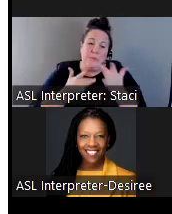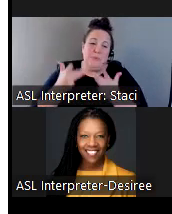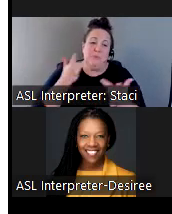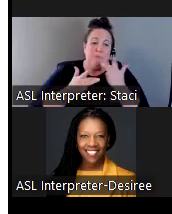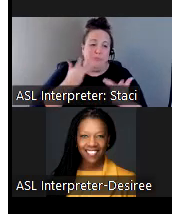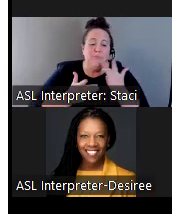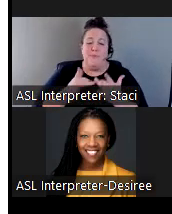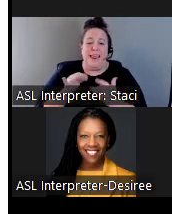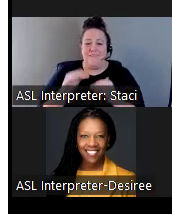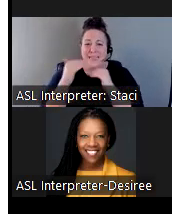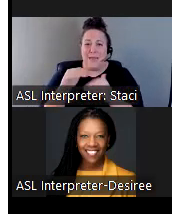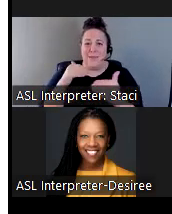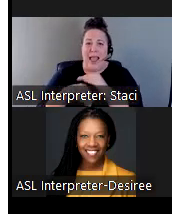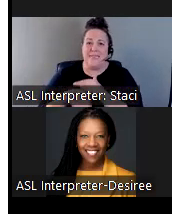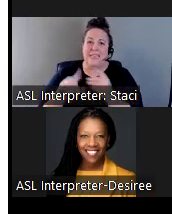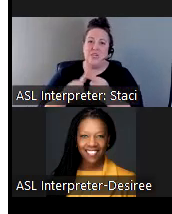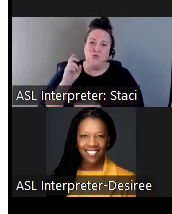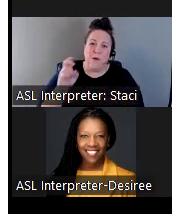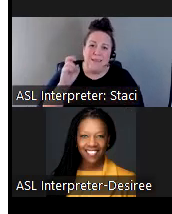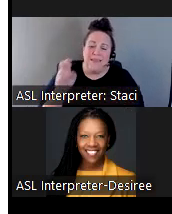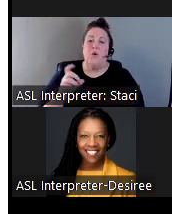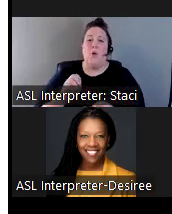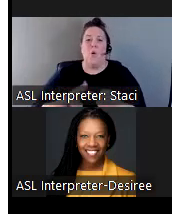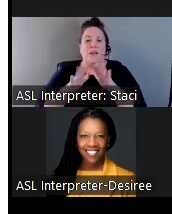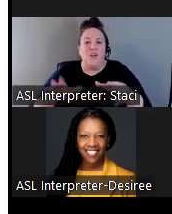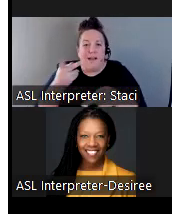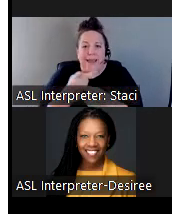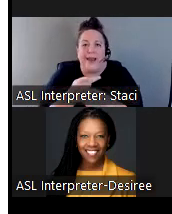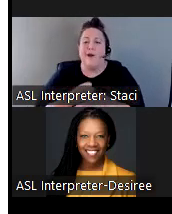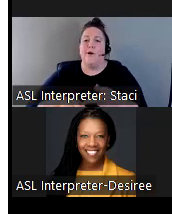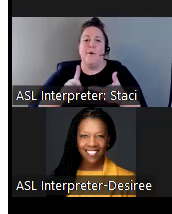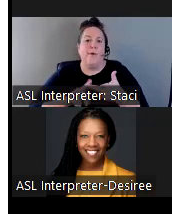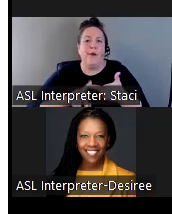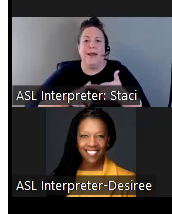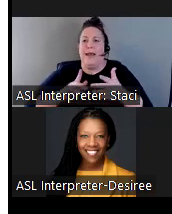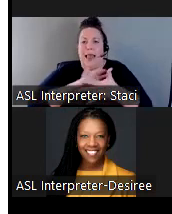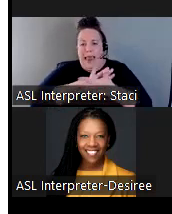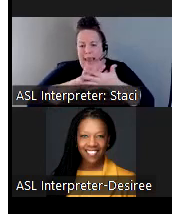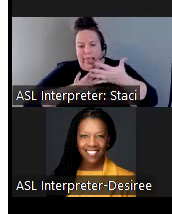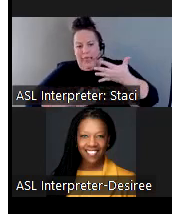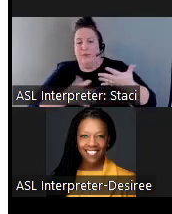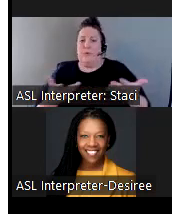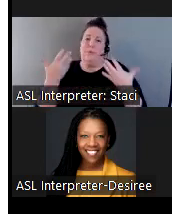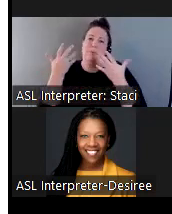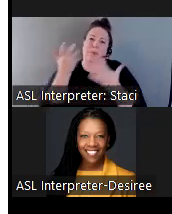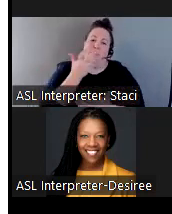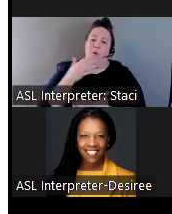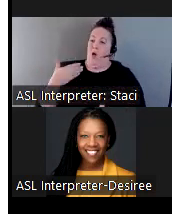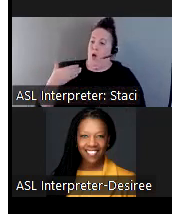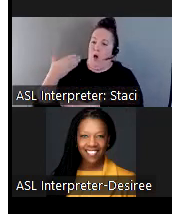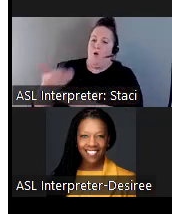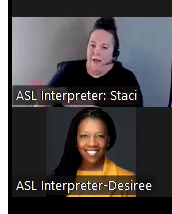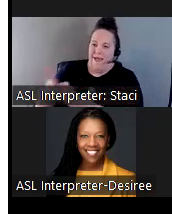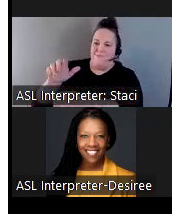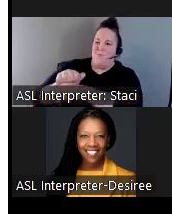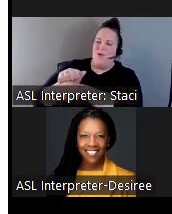have limited access to transportation or childcare or all of these other things, simply getting there is a